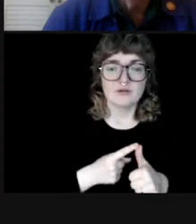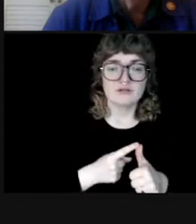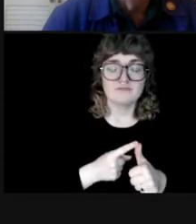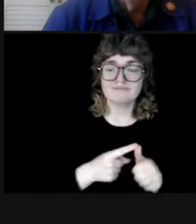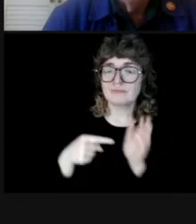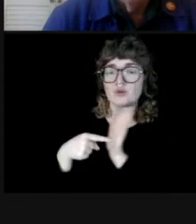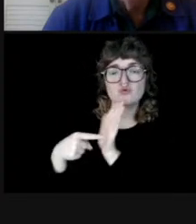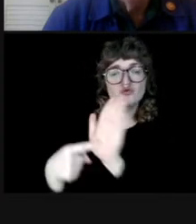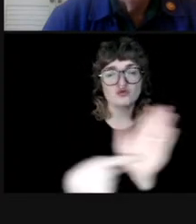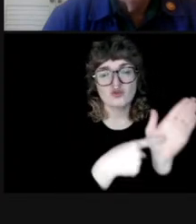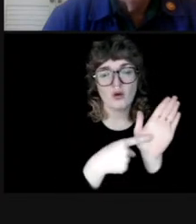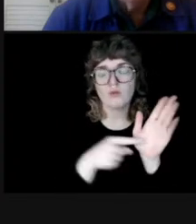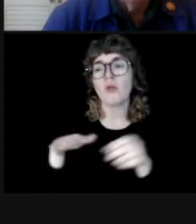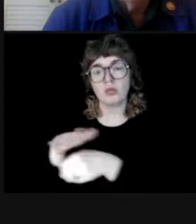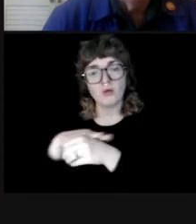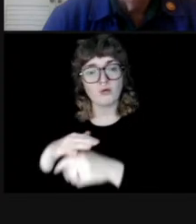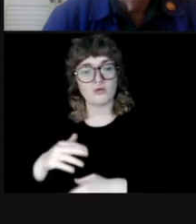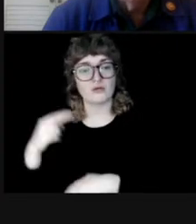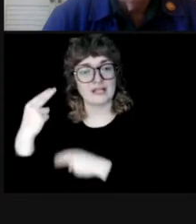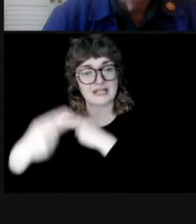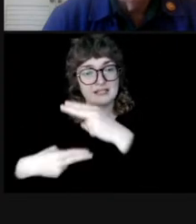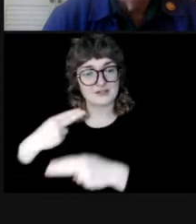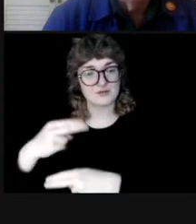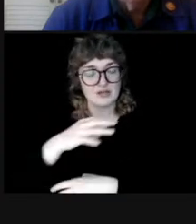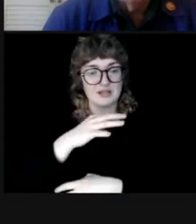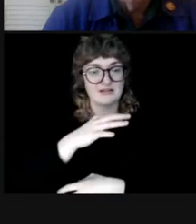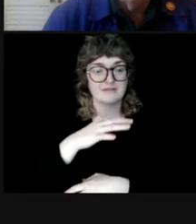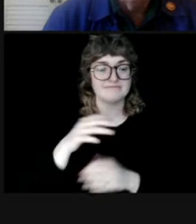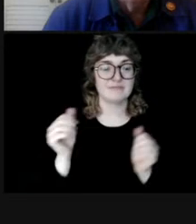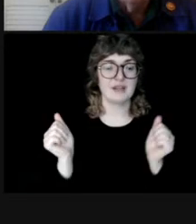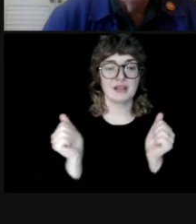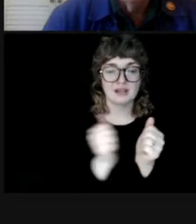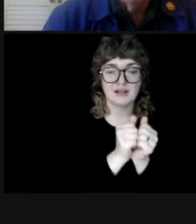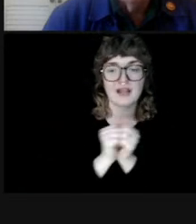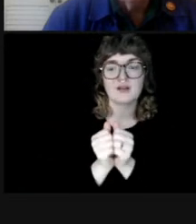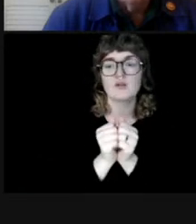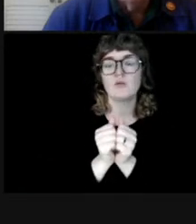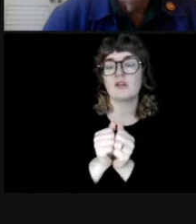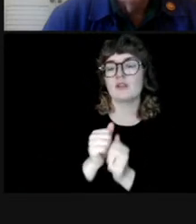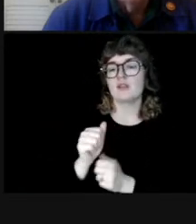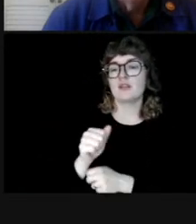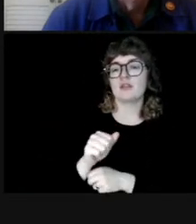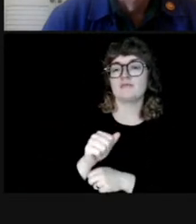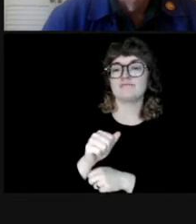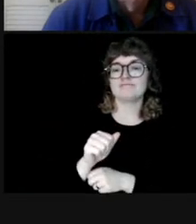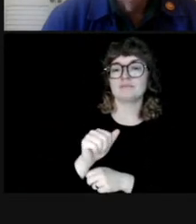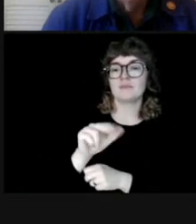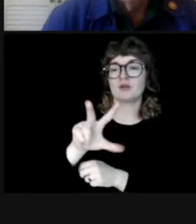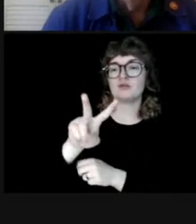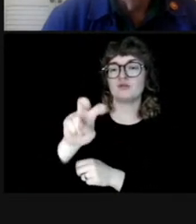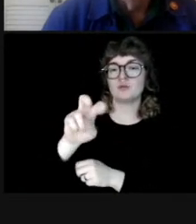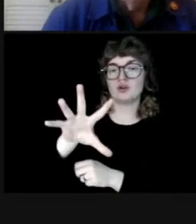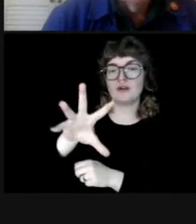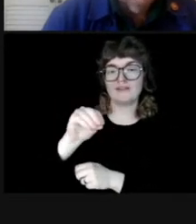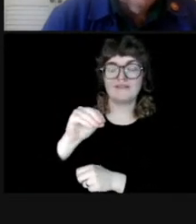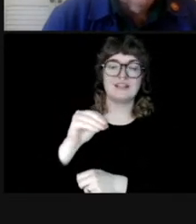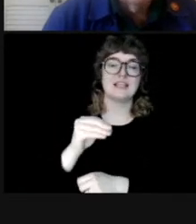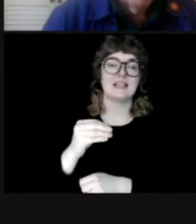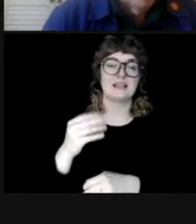local history as a member of the state's 250th umbrella efforts to publicize and support all of